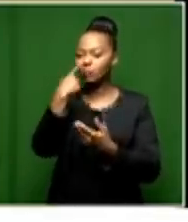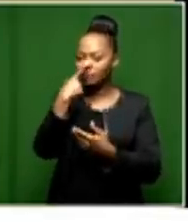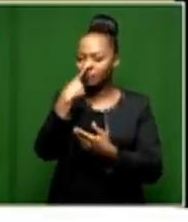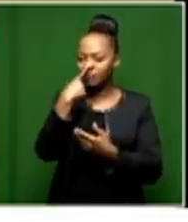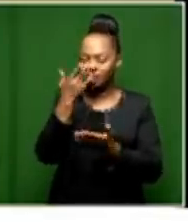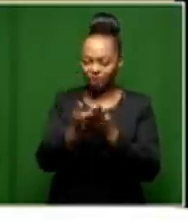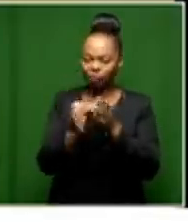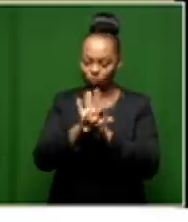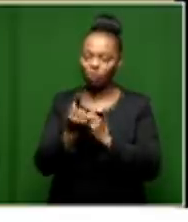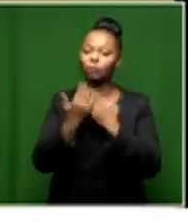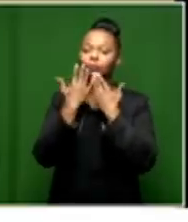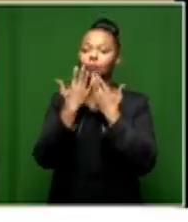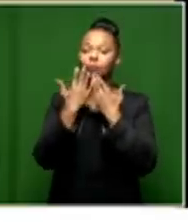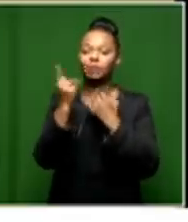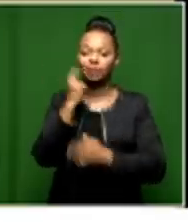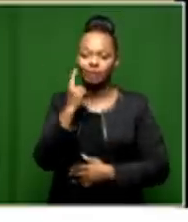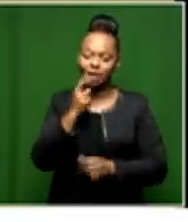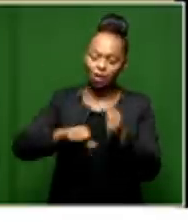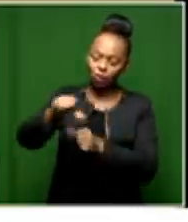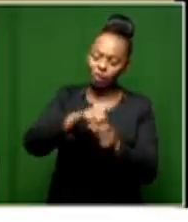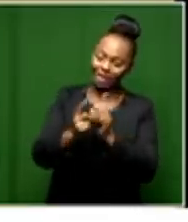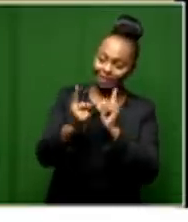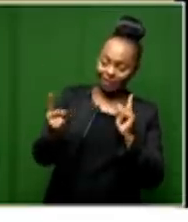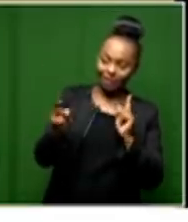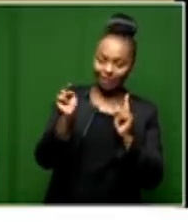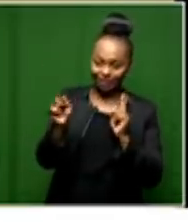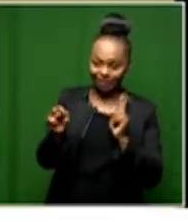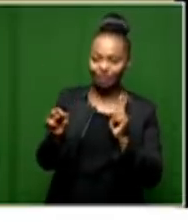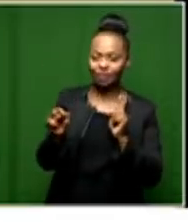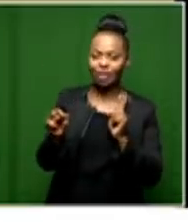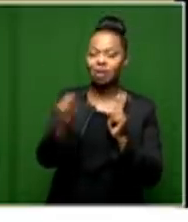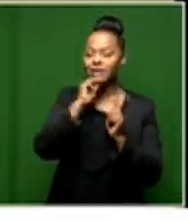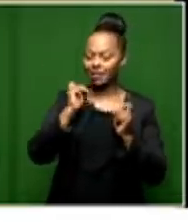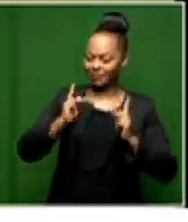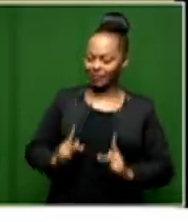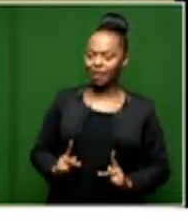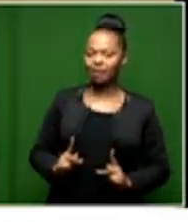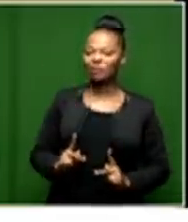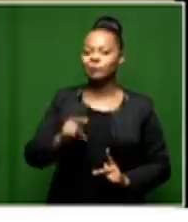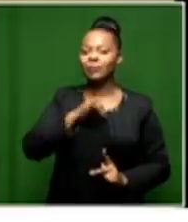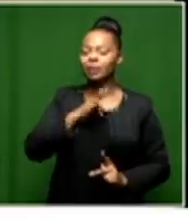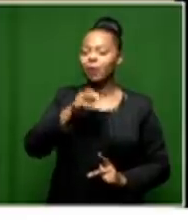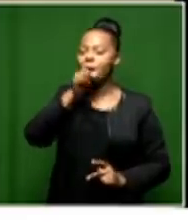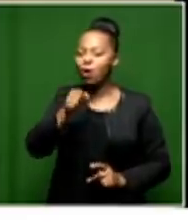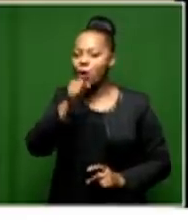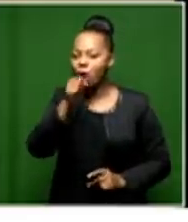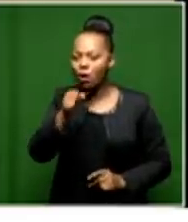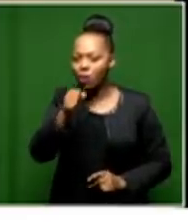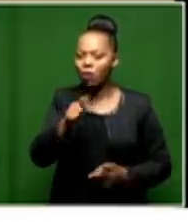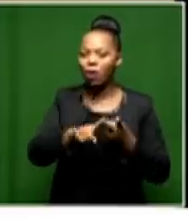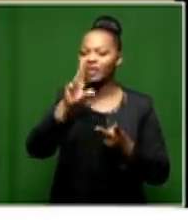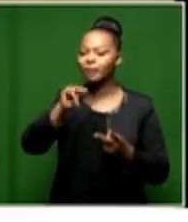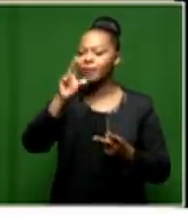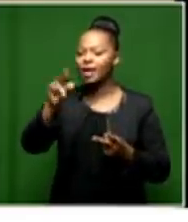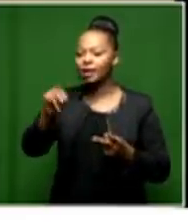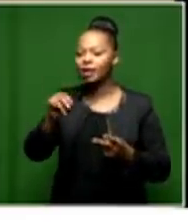infected. And then the social distancing, because it's just simple physics. If you sneeze or cough or speak, it travels a certain distance before it